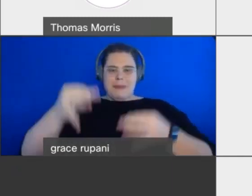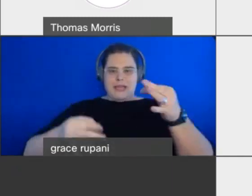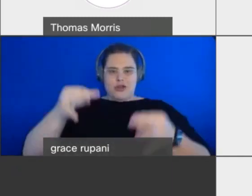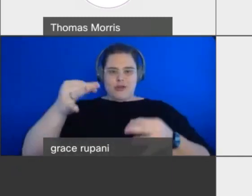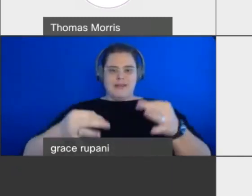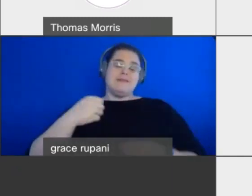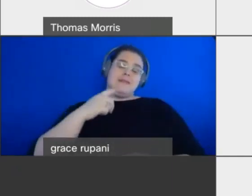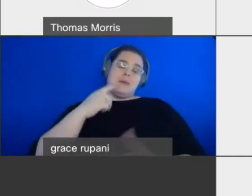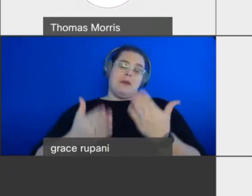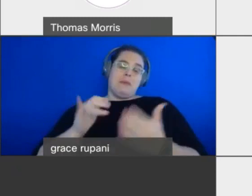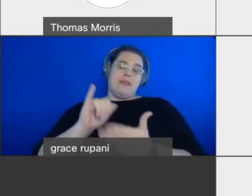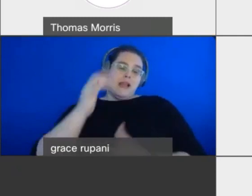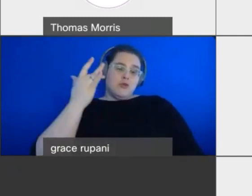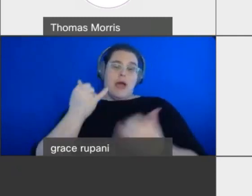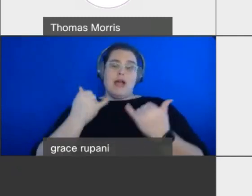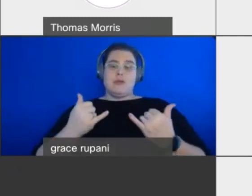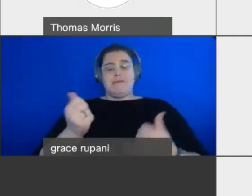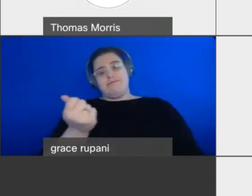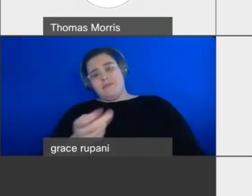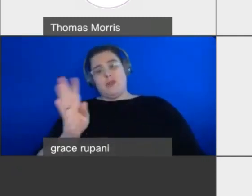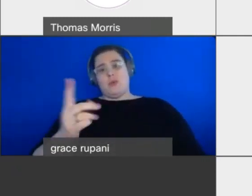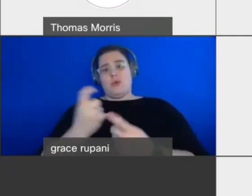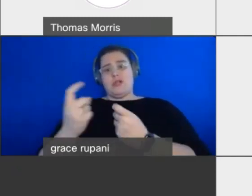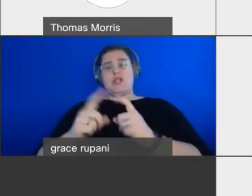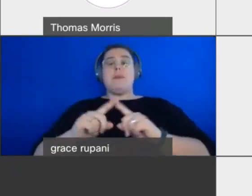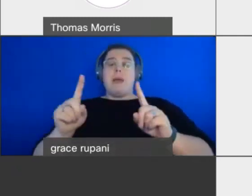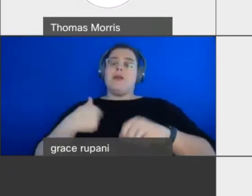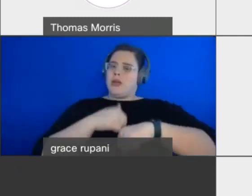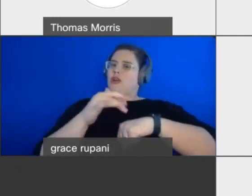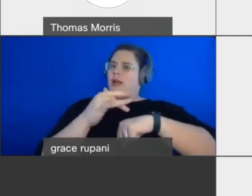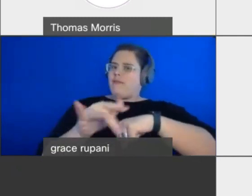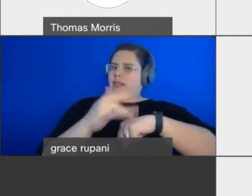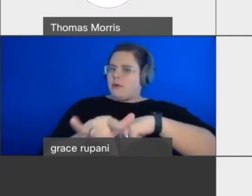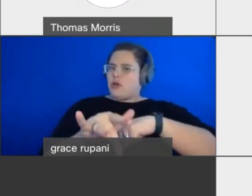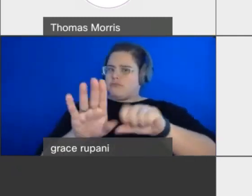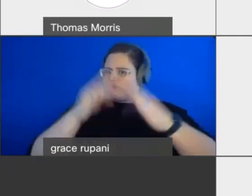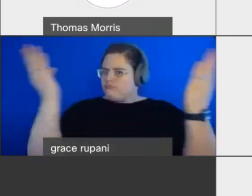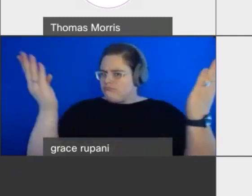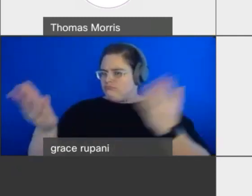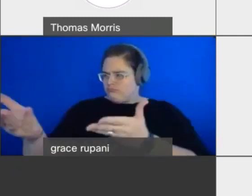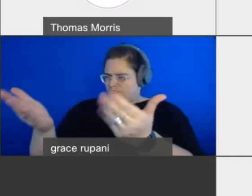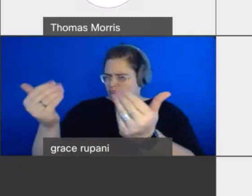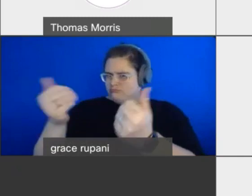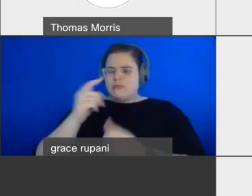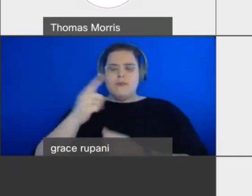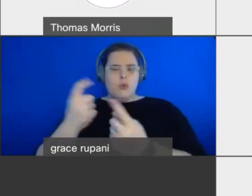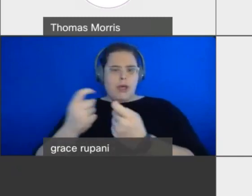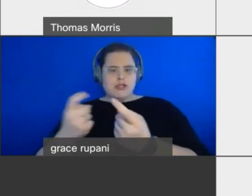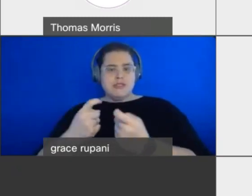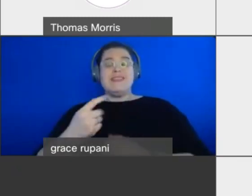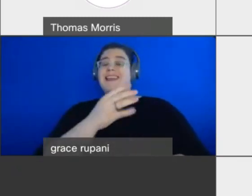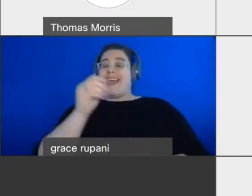today, but we are available. And please remember, as we always remind people,